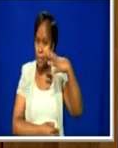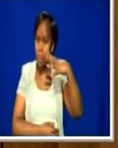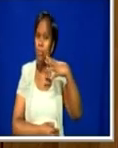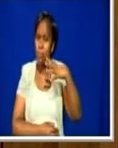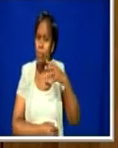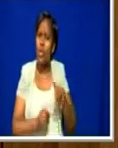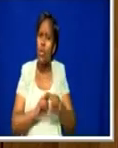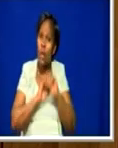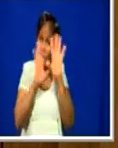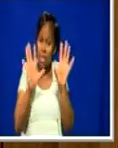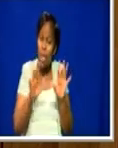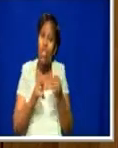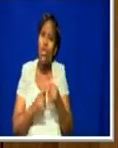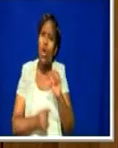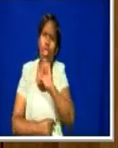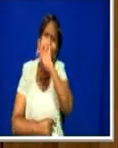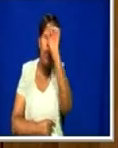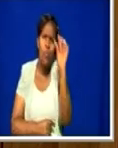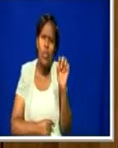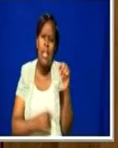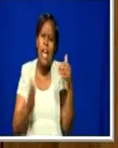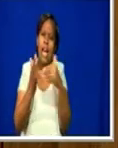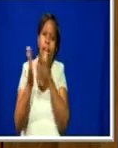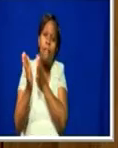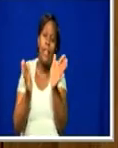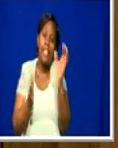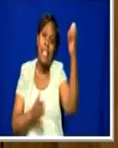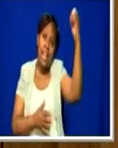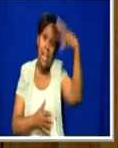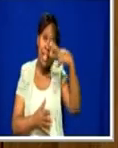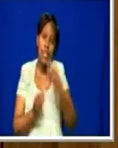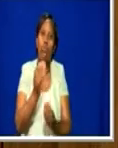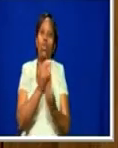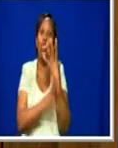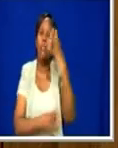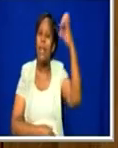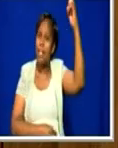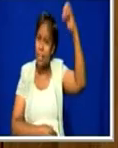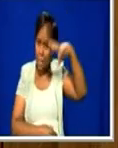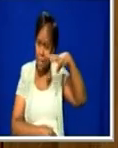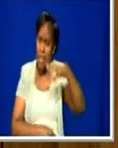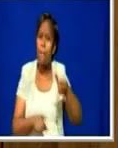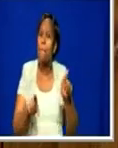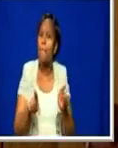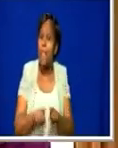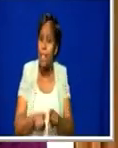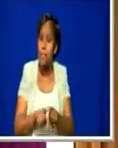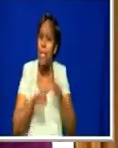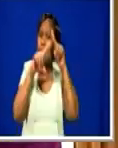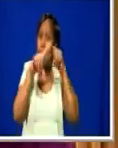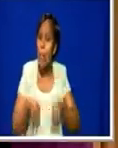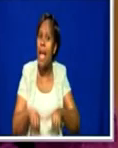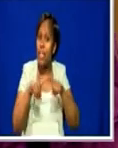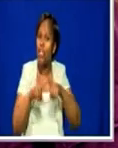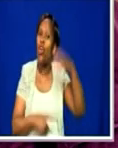happens is the moon reflects the light that is produced by the sun. Just like Wow. So they depend on yes, the sun.